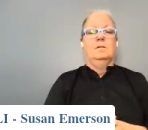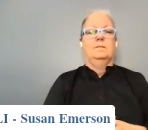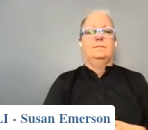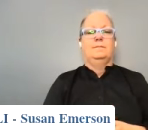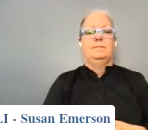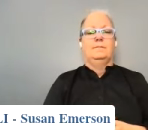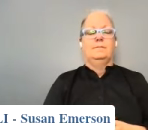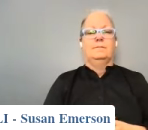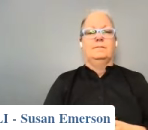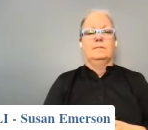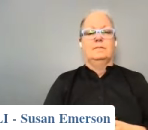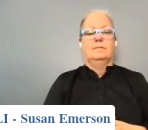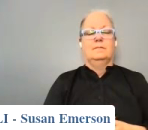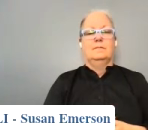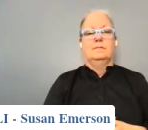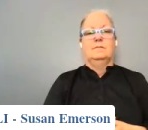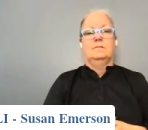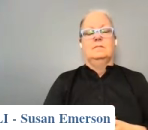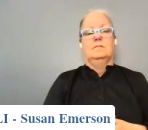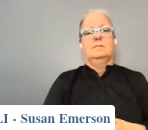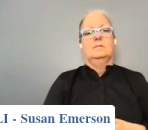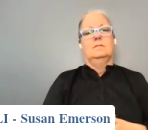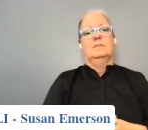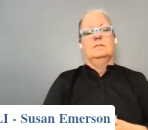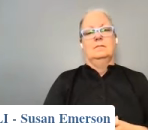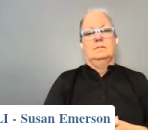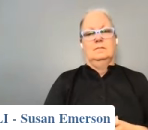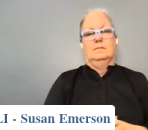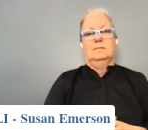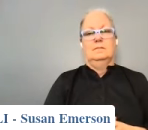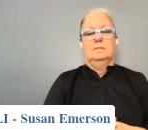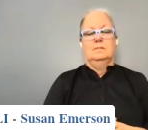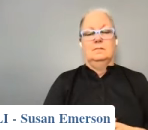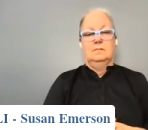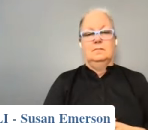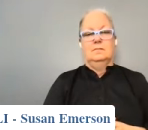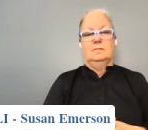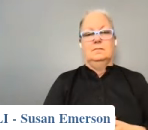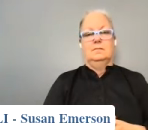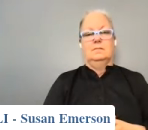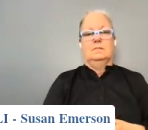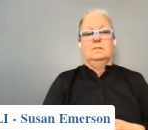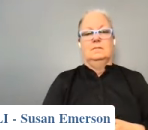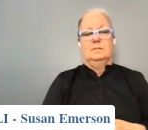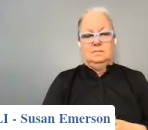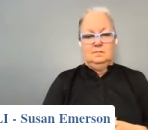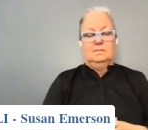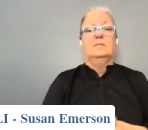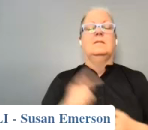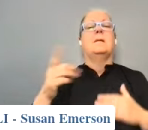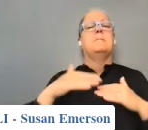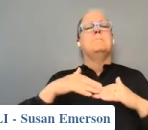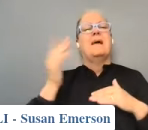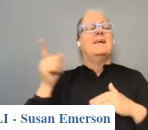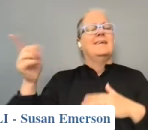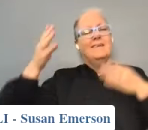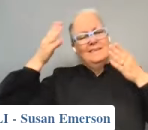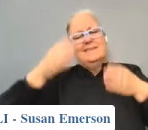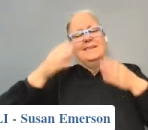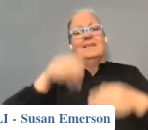So when we think about the fact that so much of the attention has been focused on cash transfers in